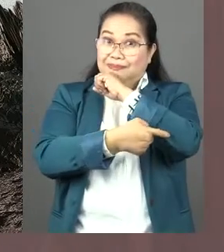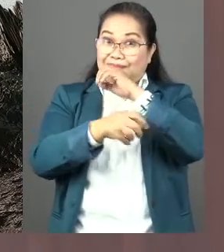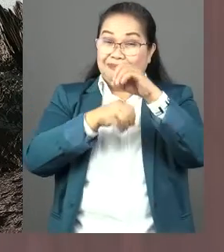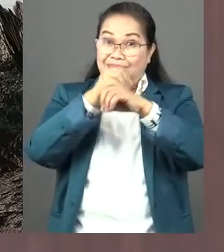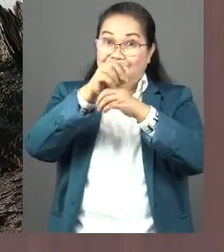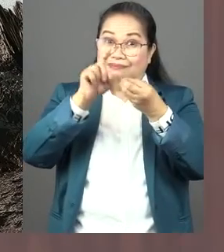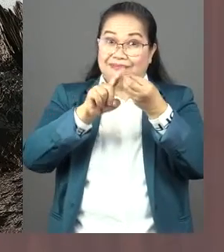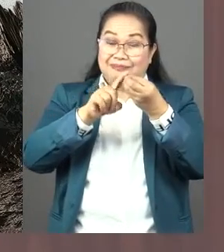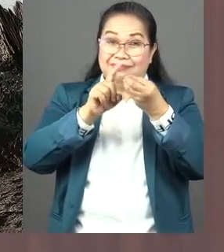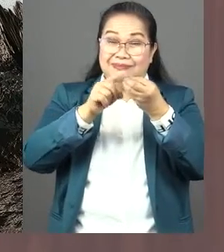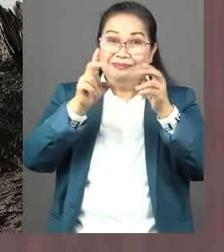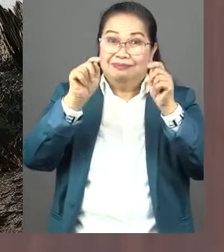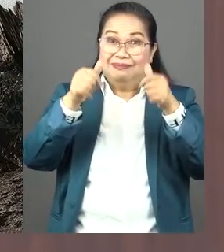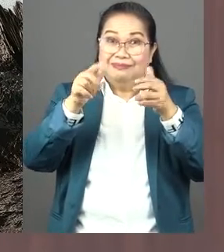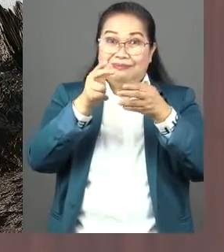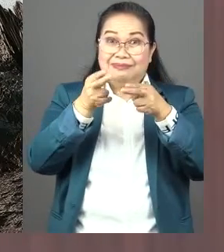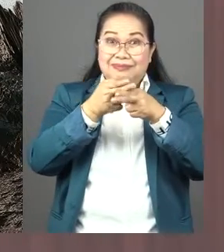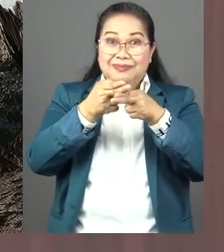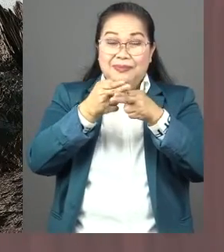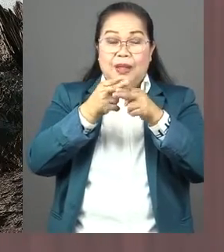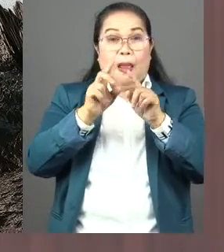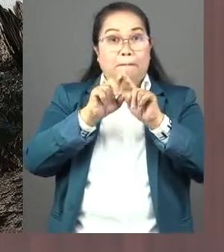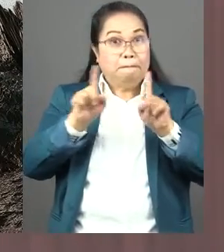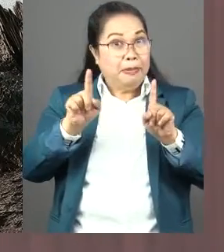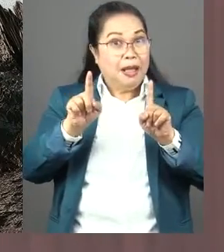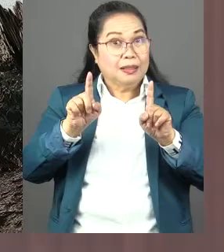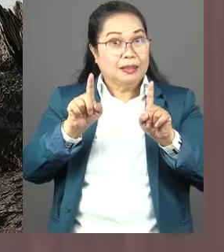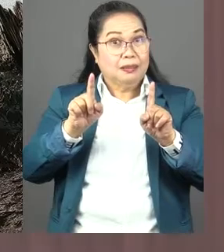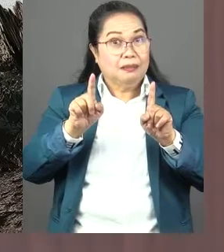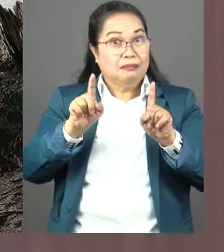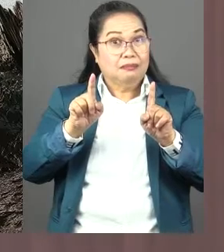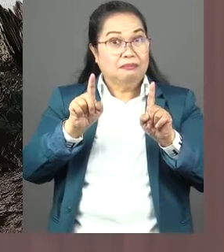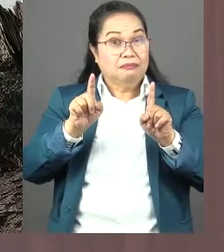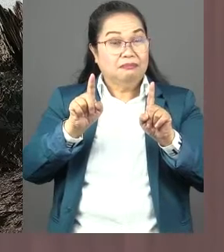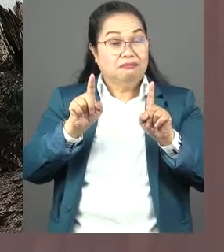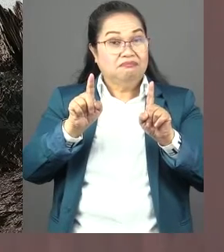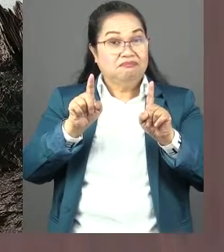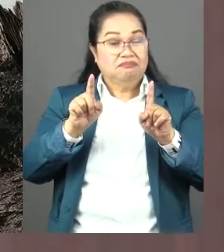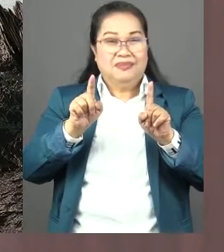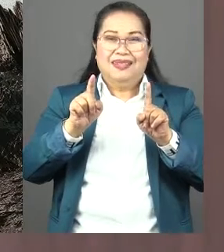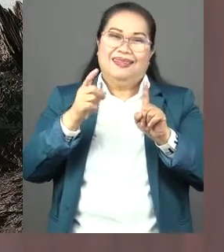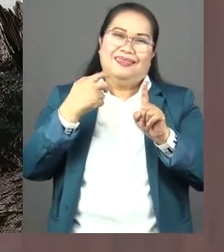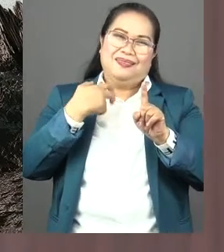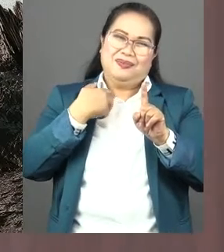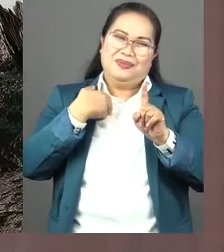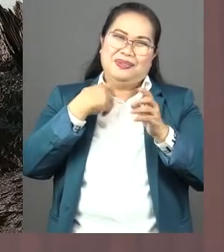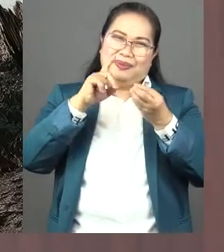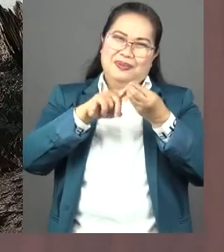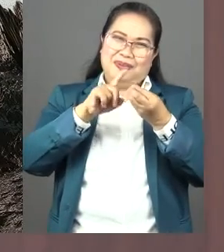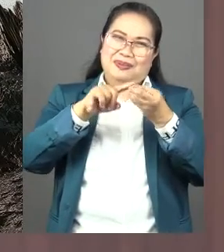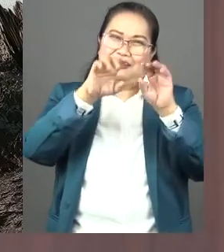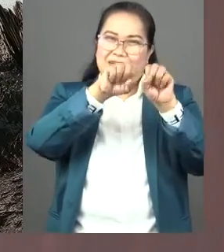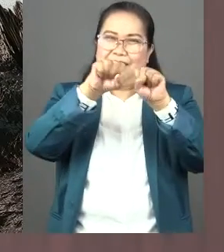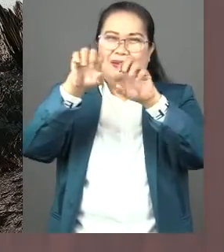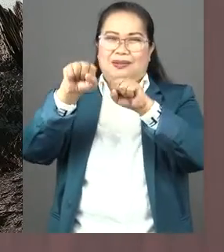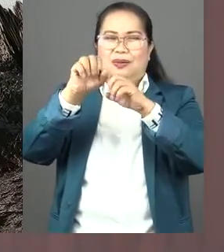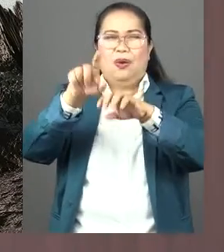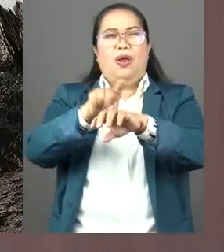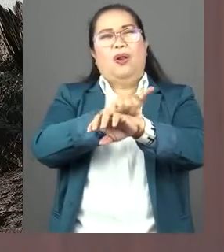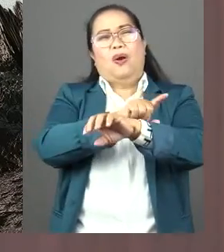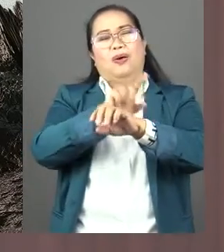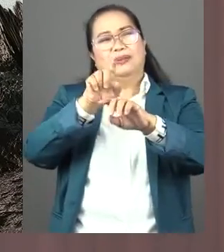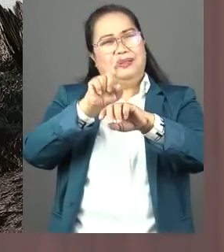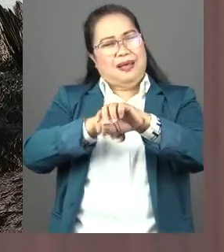this very quickly because it's mentioned very quickly. But because, you know, having taught Sunday school for a long time as an